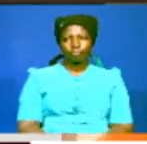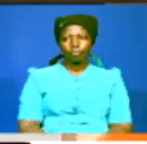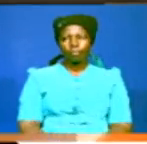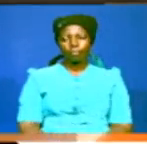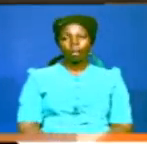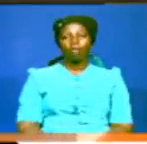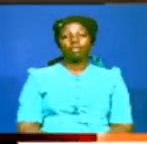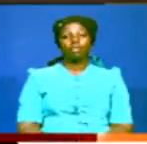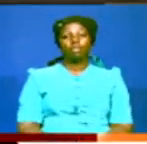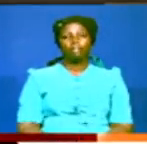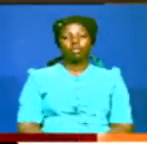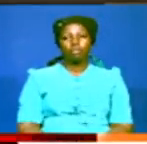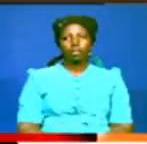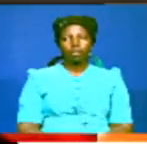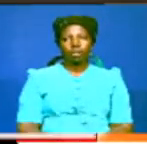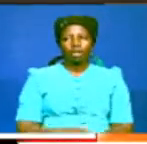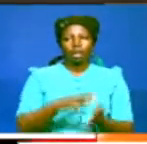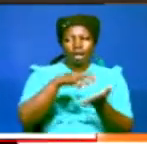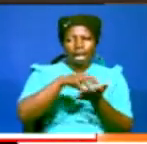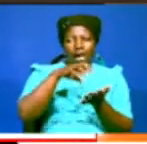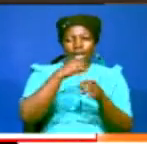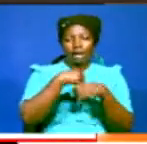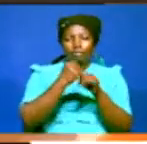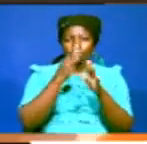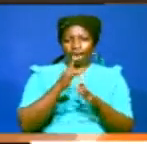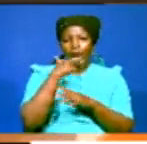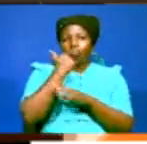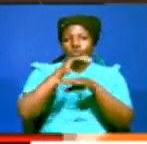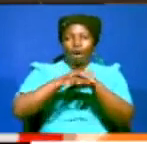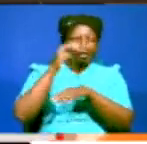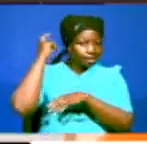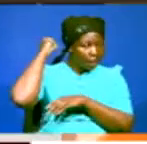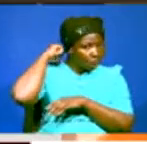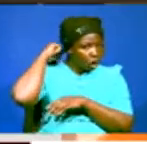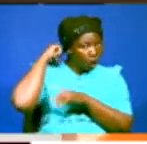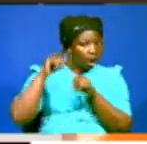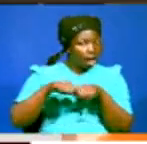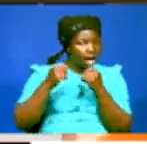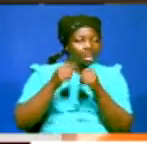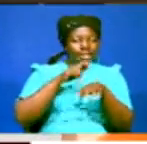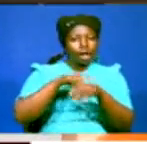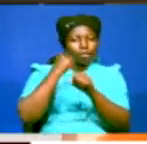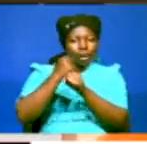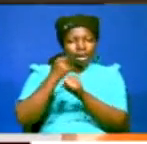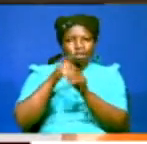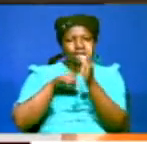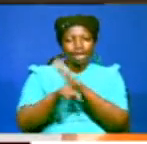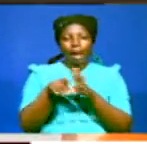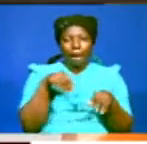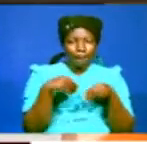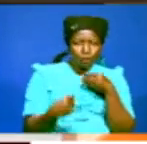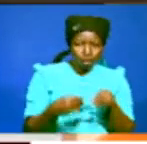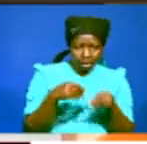A baker who allegedly suffered spinal cord injuries while working at Mini Baker's Busia Branch is